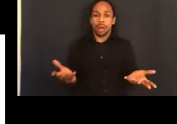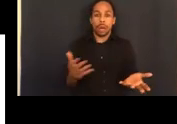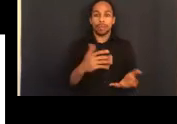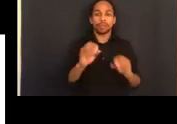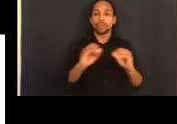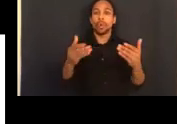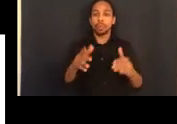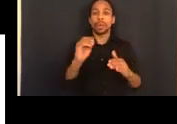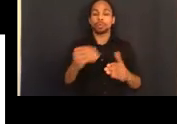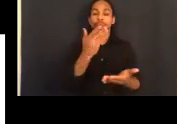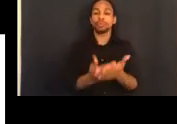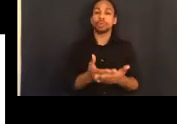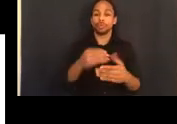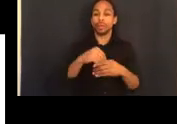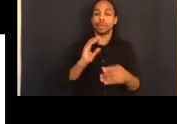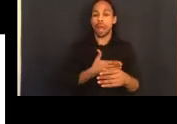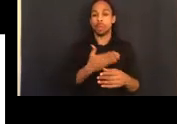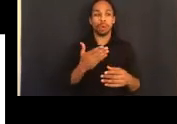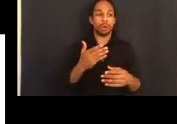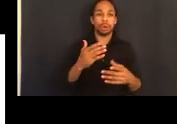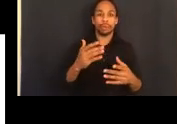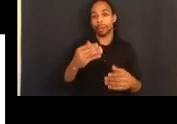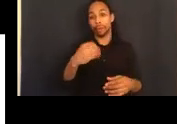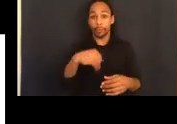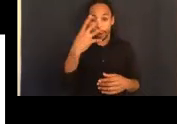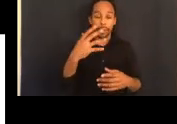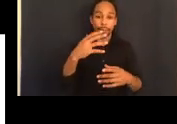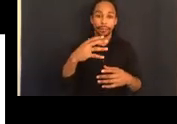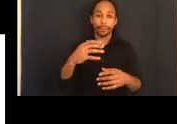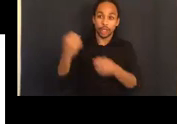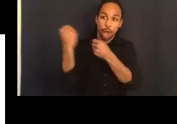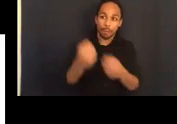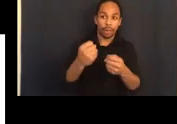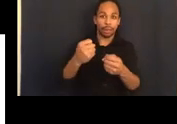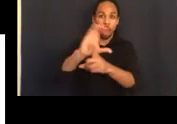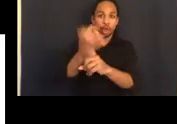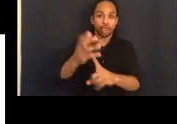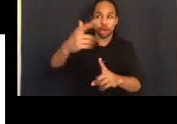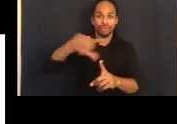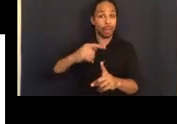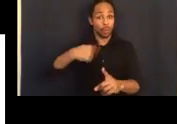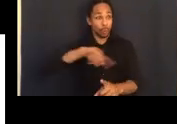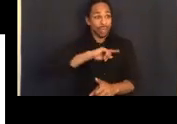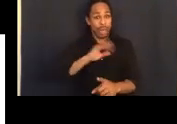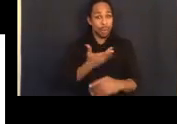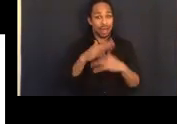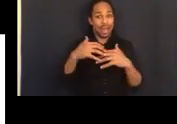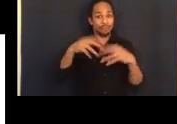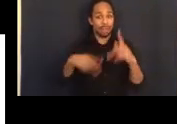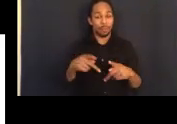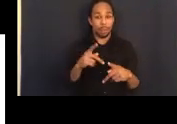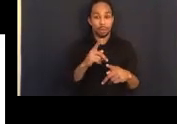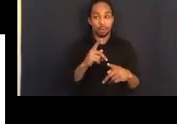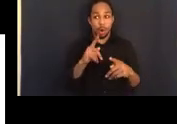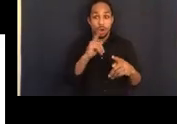us as Latinos, as Mexicans. We took this opportunity to create this pie chart on where Indigenous